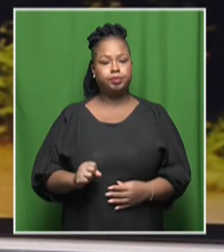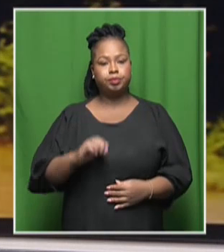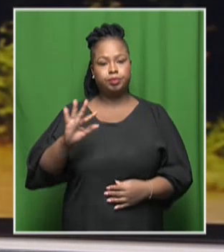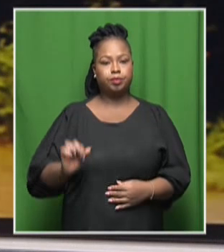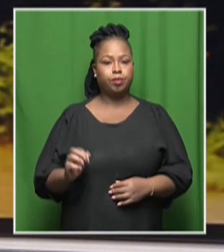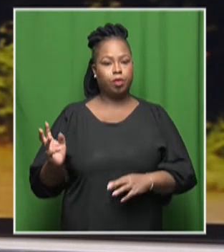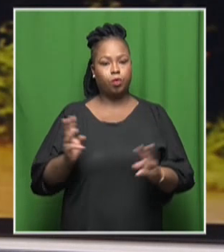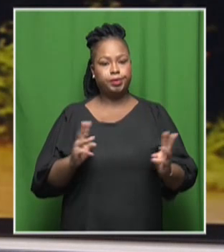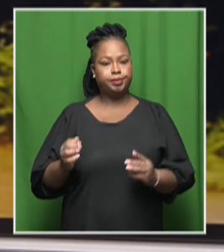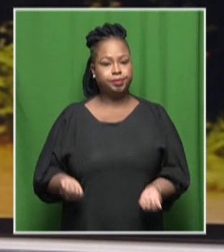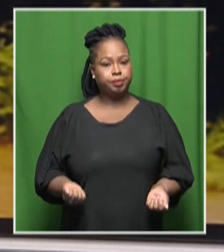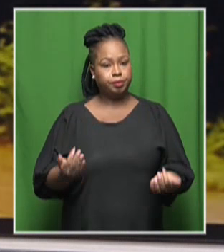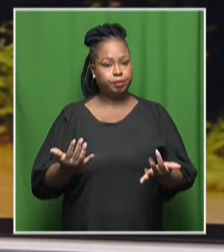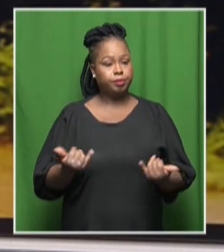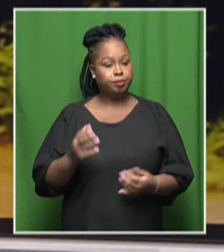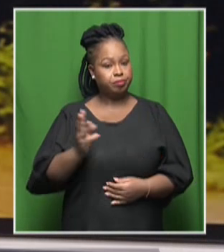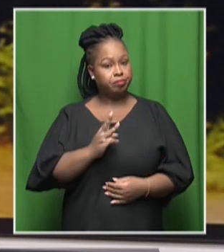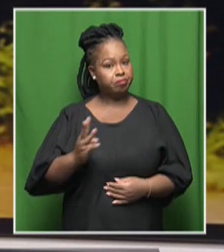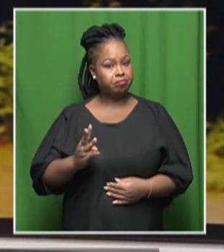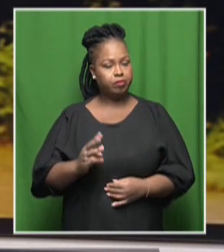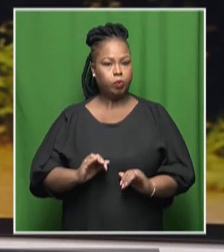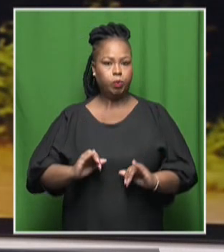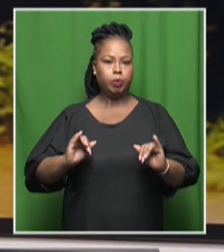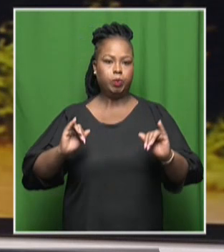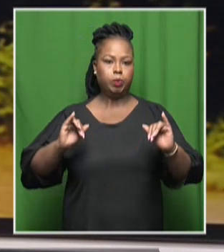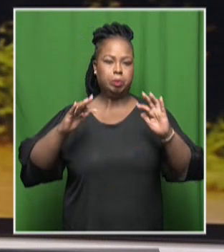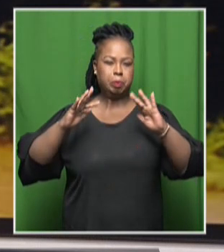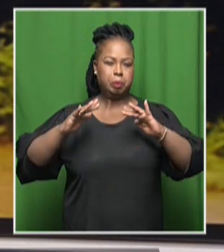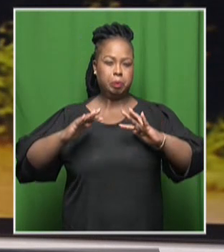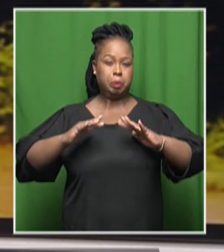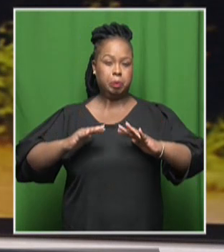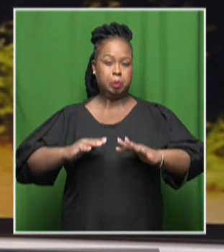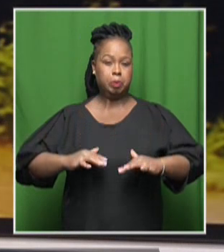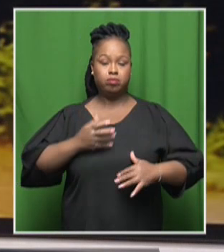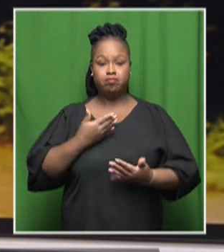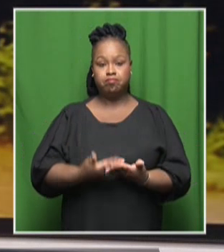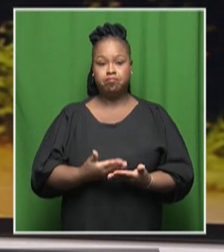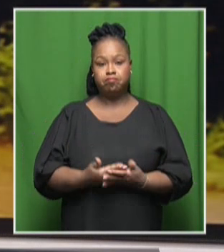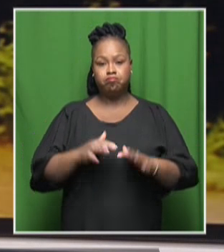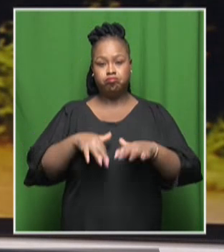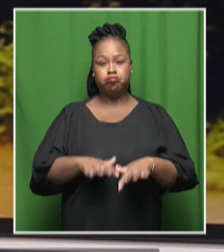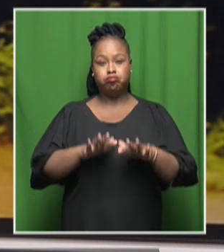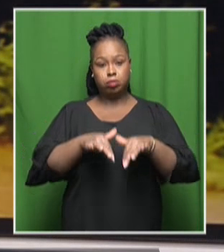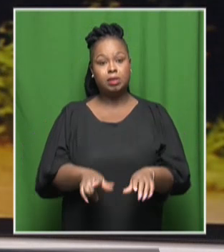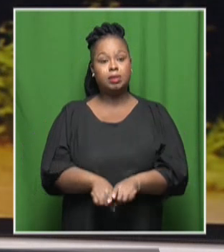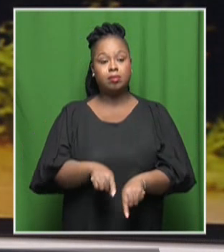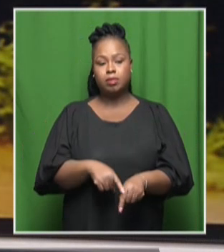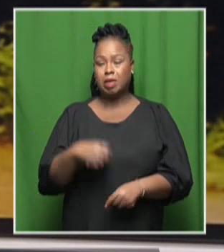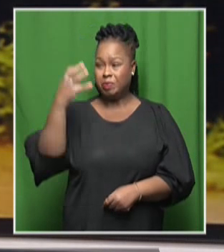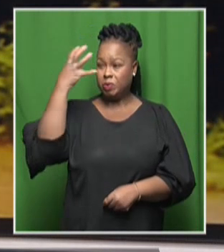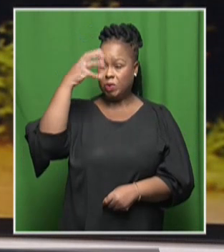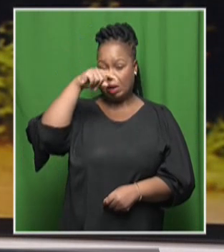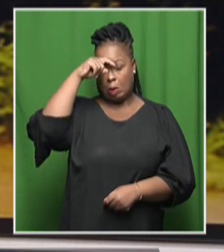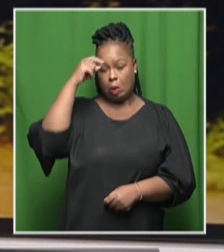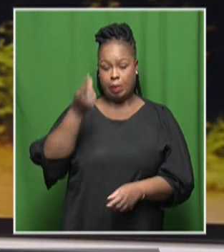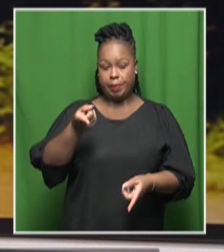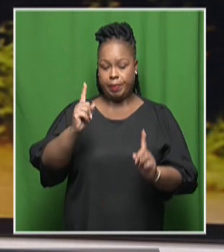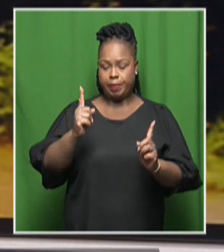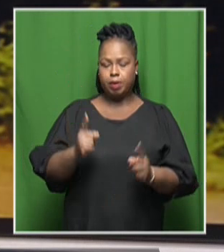Now, the South African Weather Service is warning of widespread rain, possible flooding, and of course, extreme heat in certain parts of the